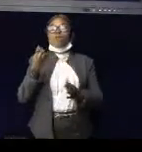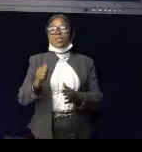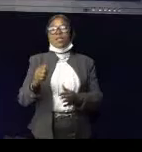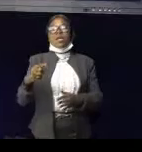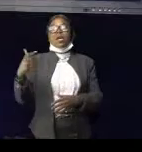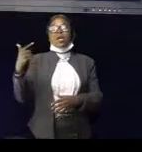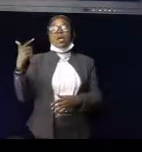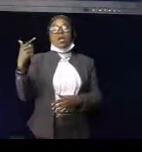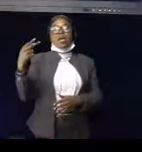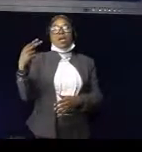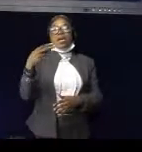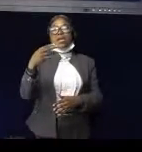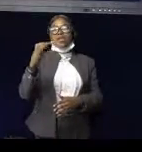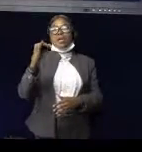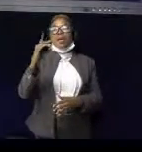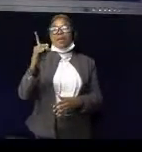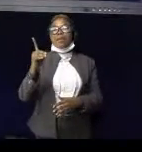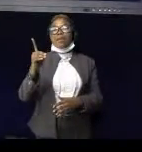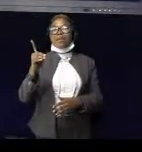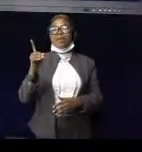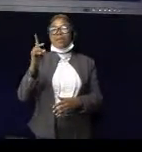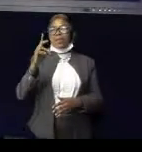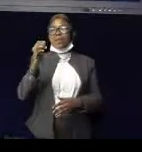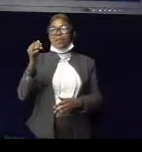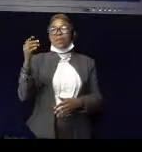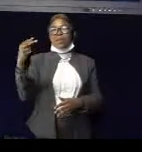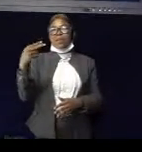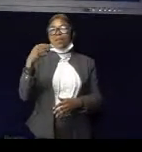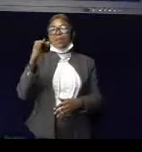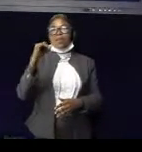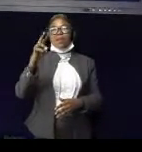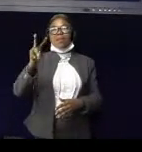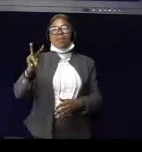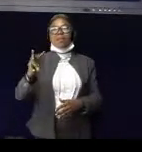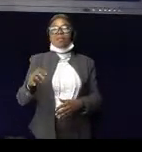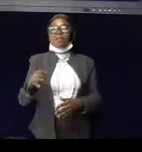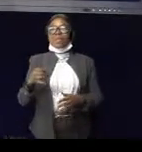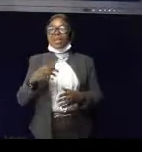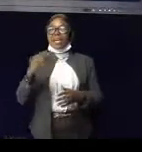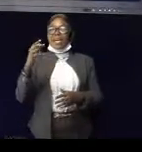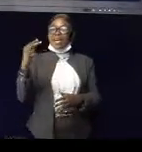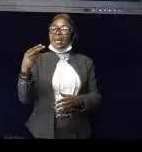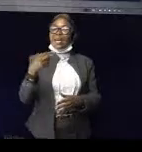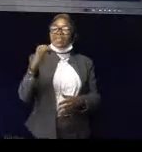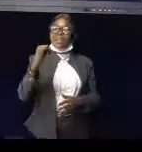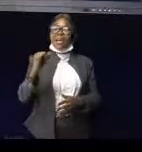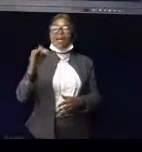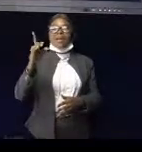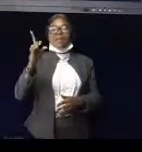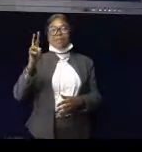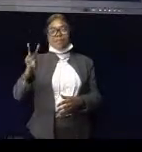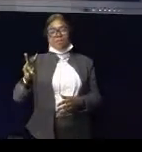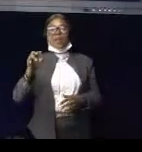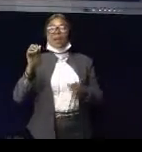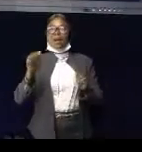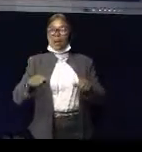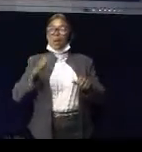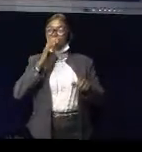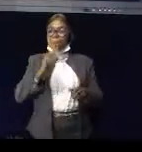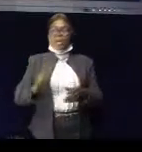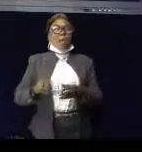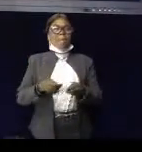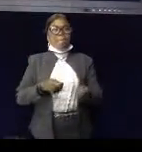the HIV infection. HIV can be managed by the regular treatment, but